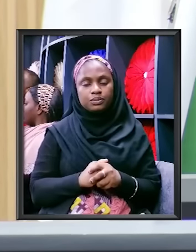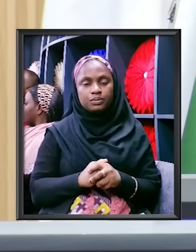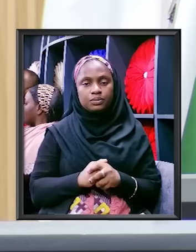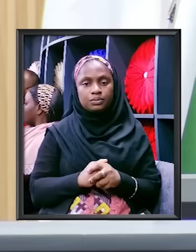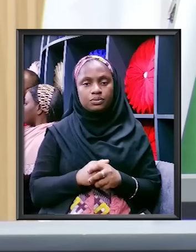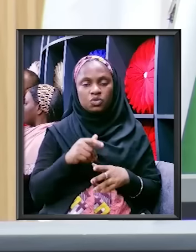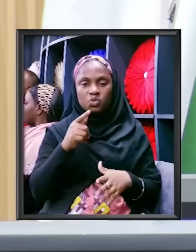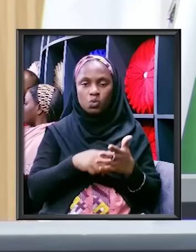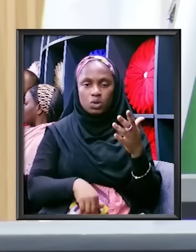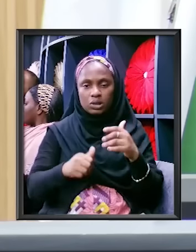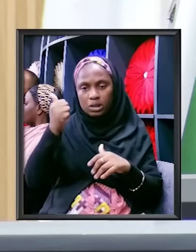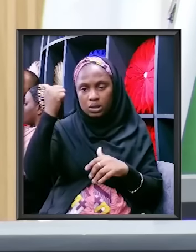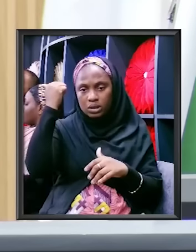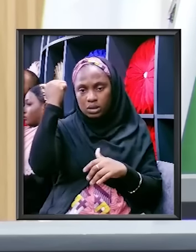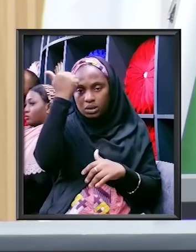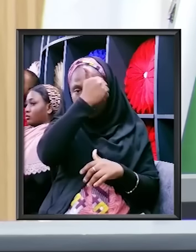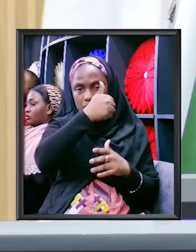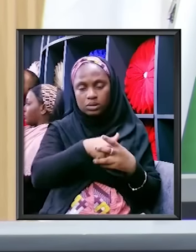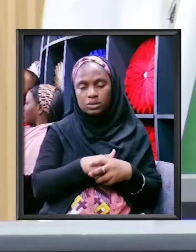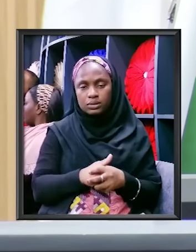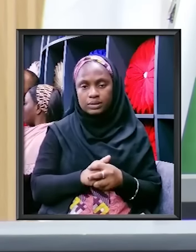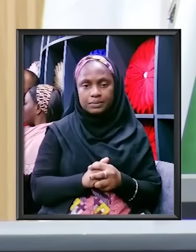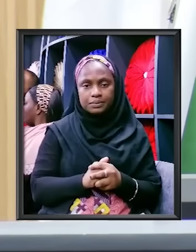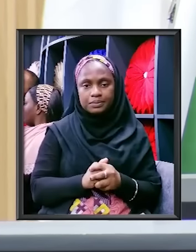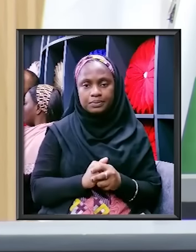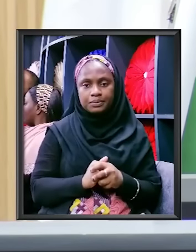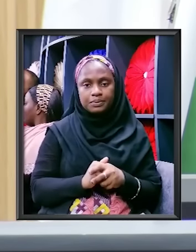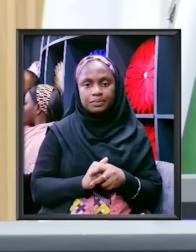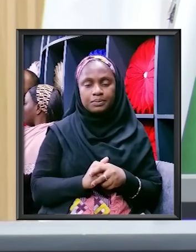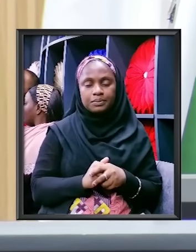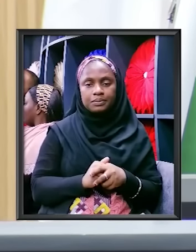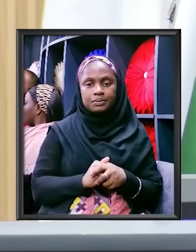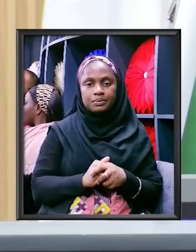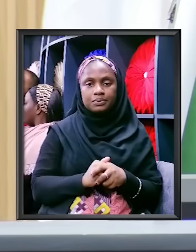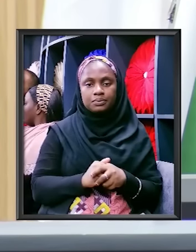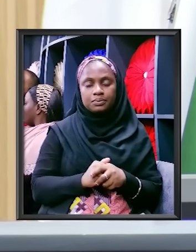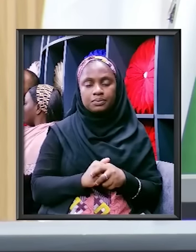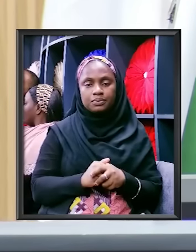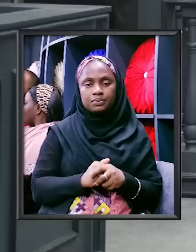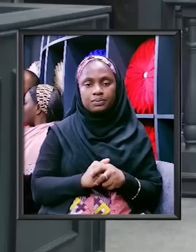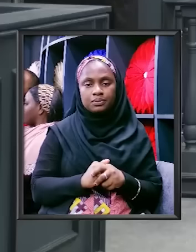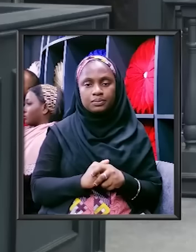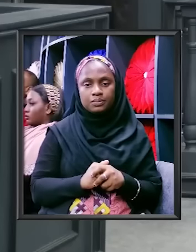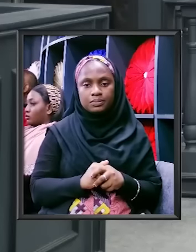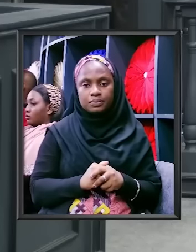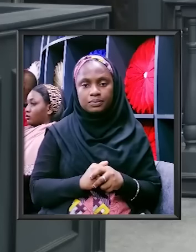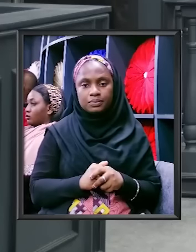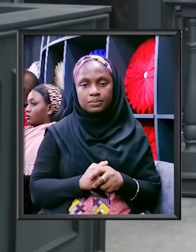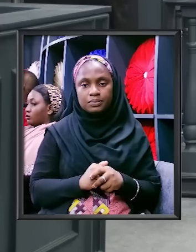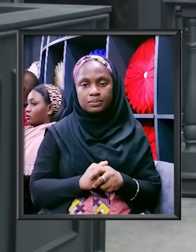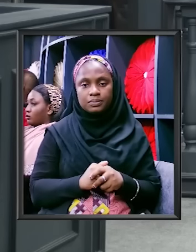What an insult. Ogaranya. Yes, sir. Ogaranya. I they hear you, sir.